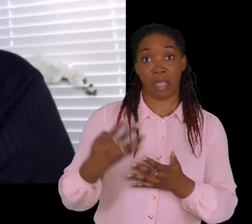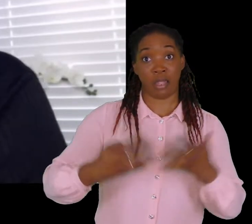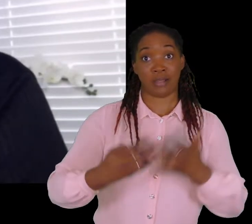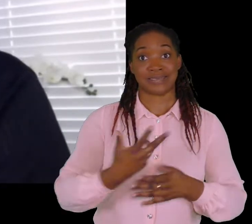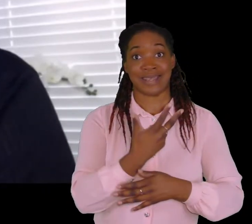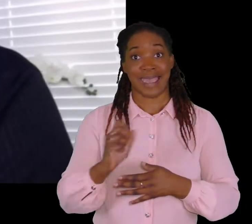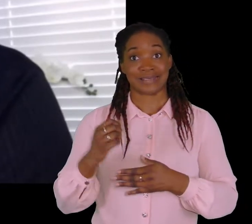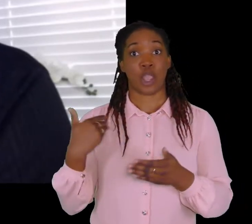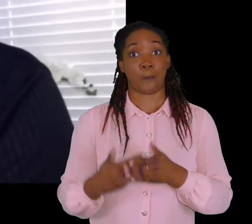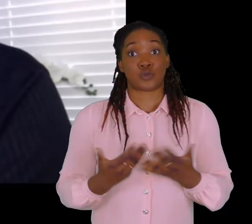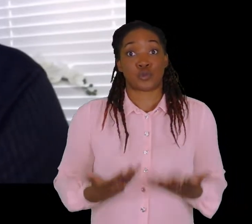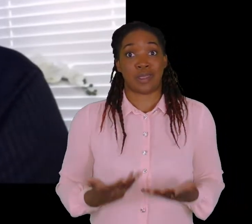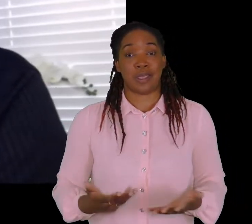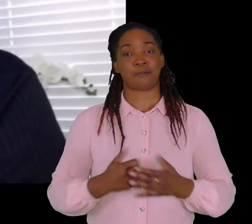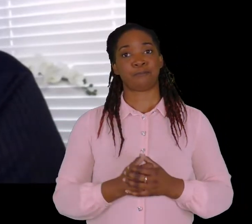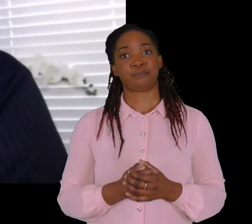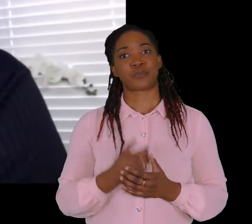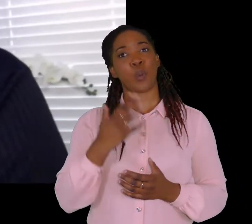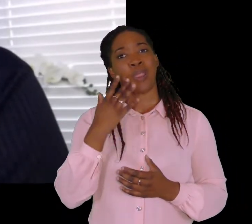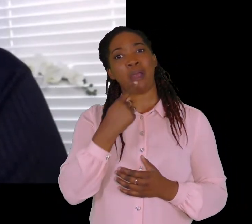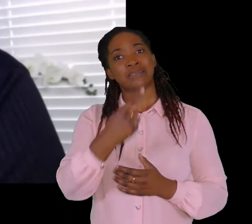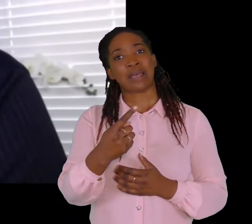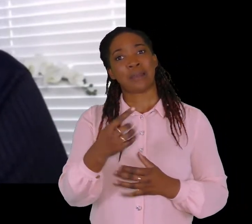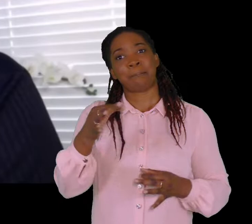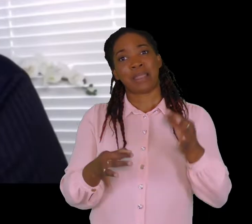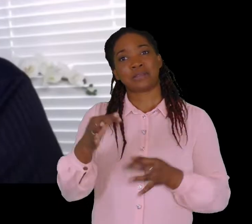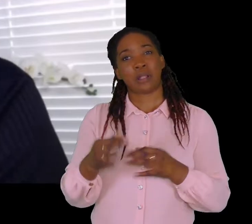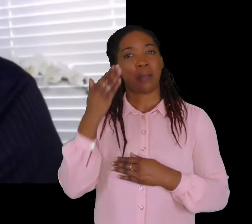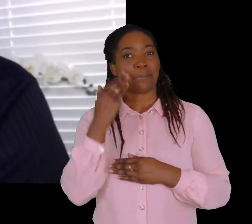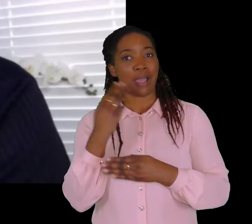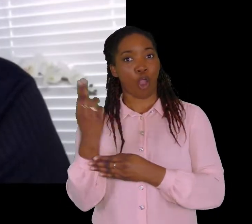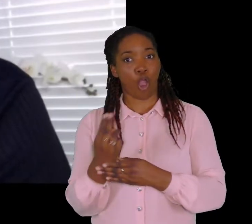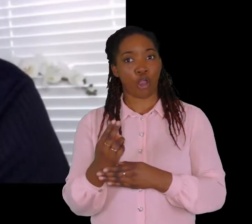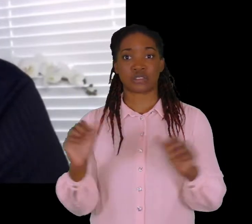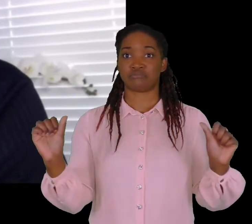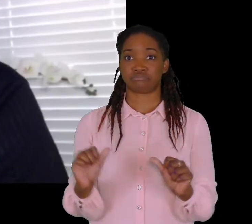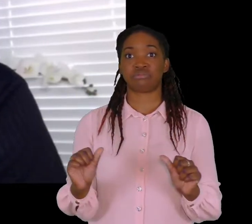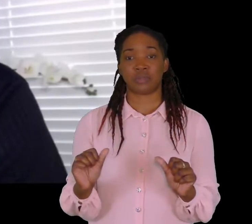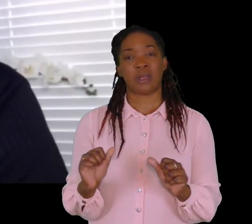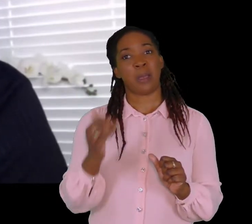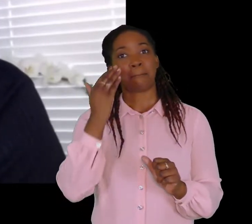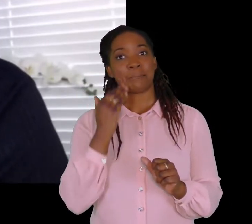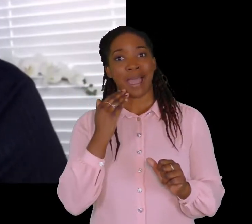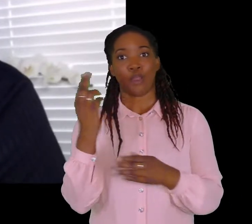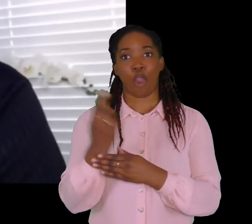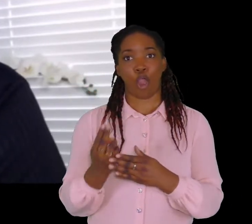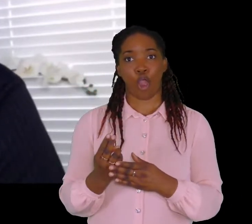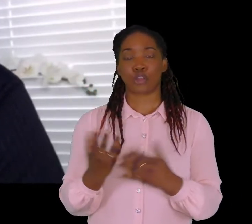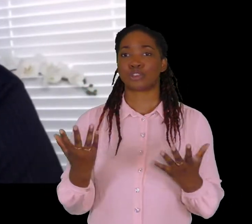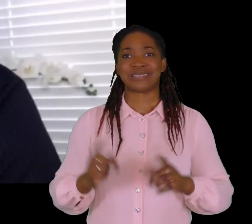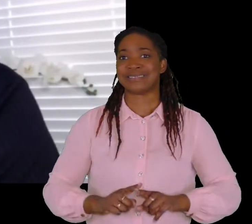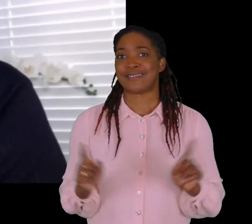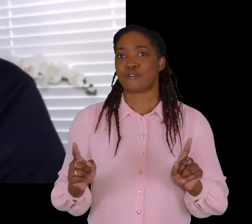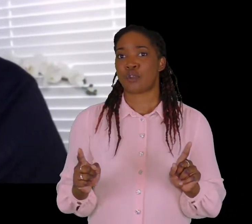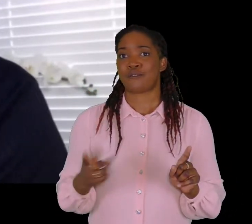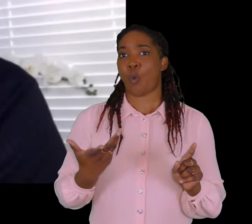I would like to begin by stating that when I use the term political Black art, often shortened to Black art, it differs from the current use